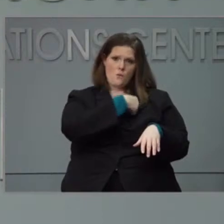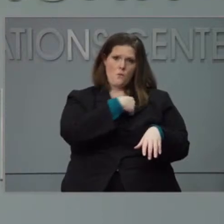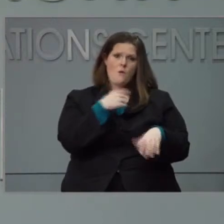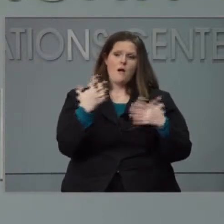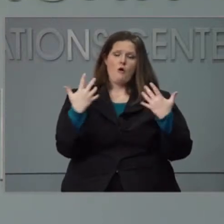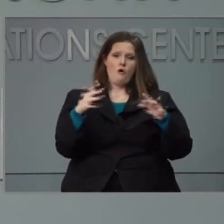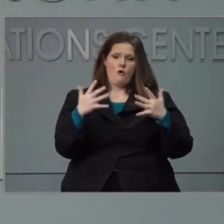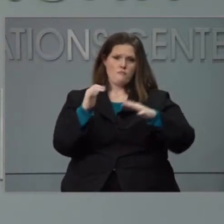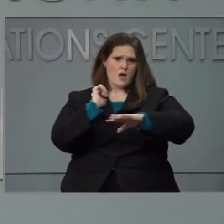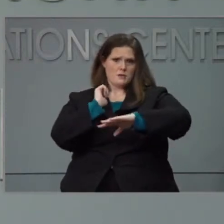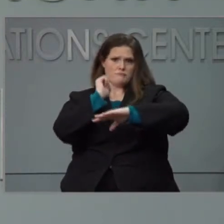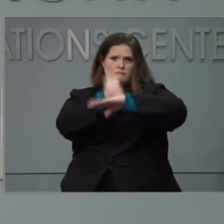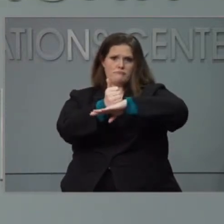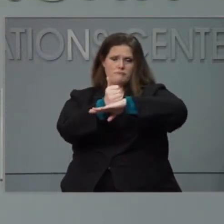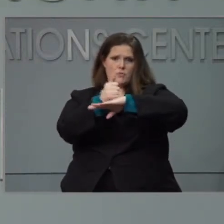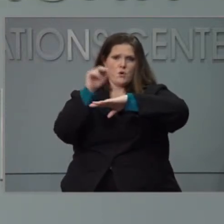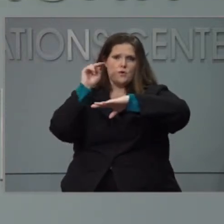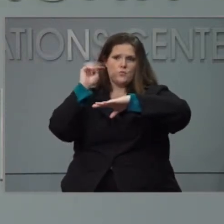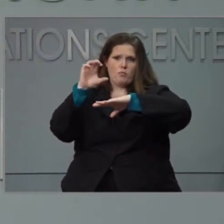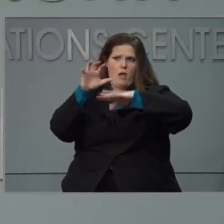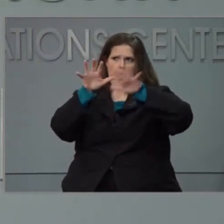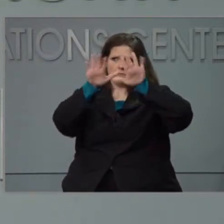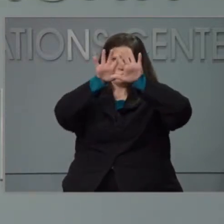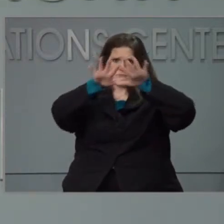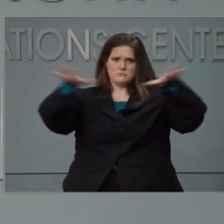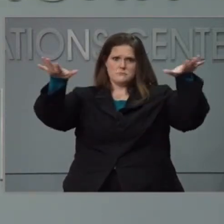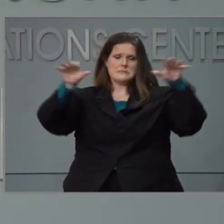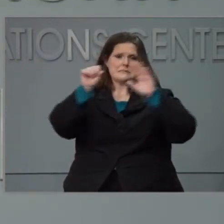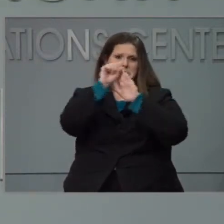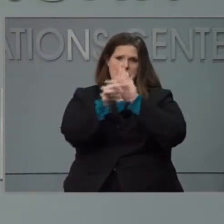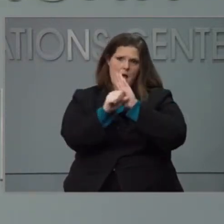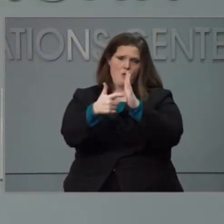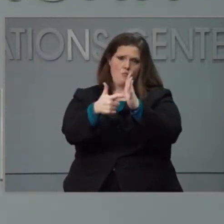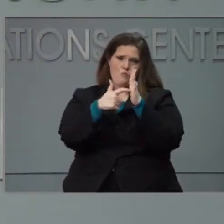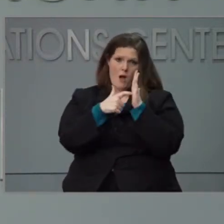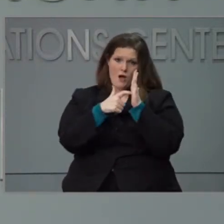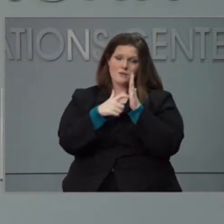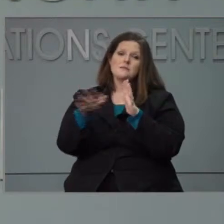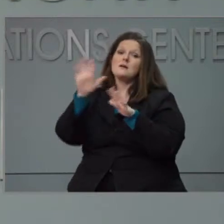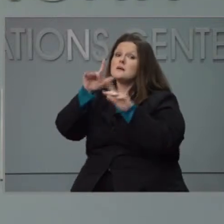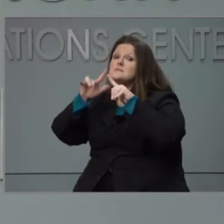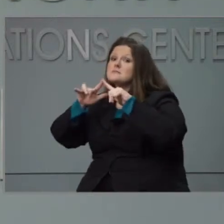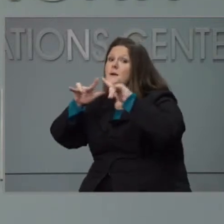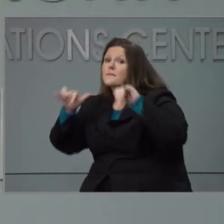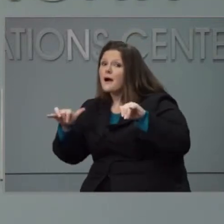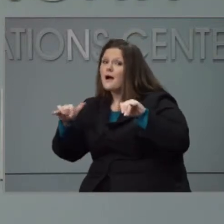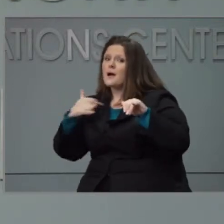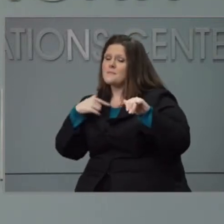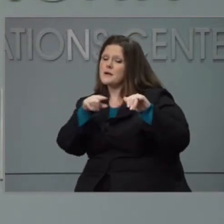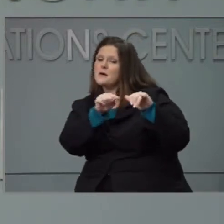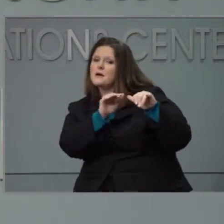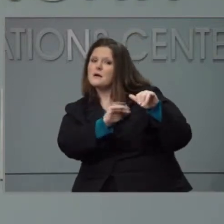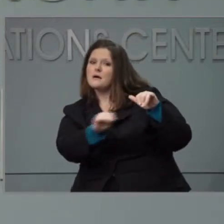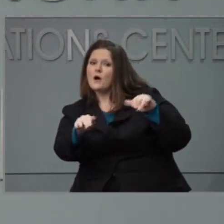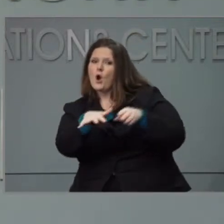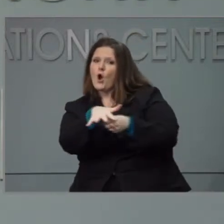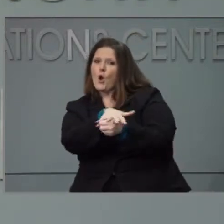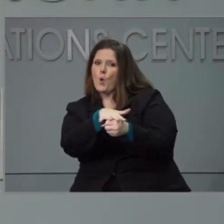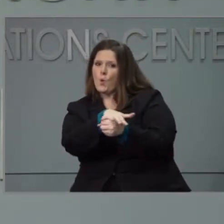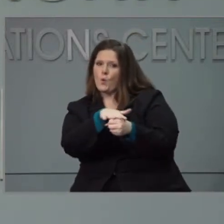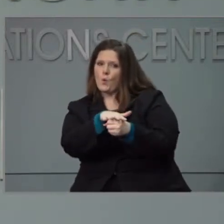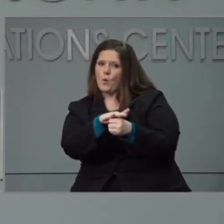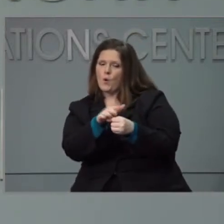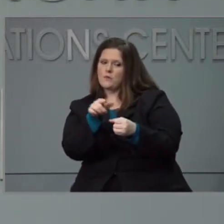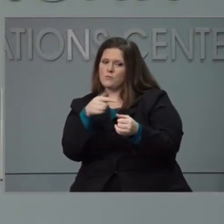with statewide restrictions, but at that time we also encouraged local governments that if they were